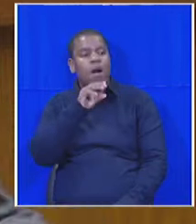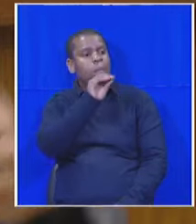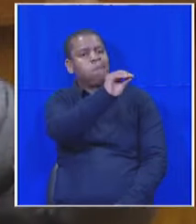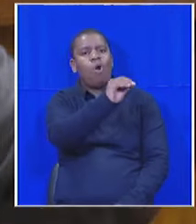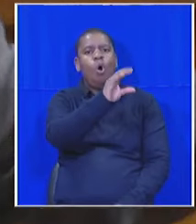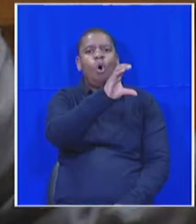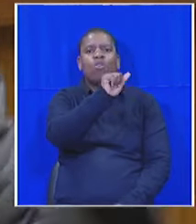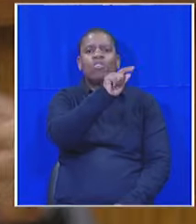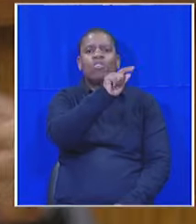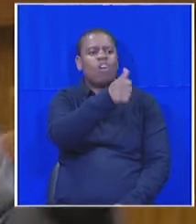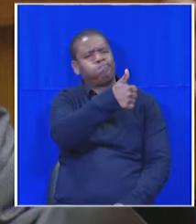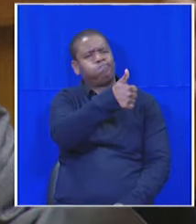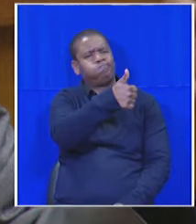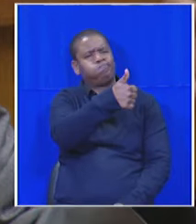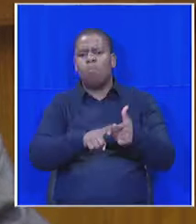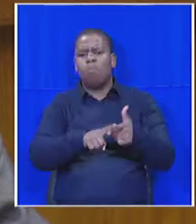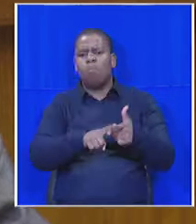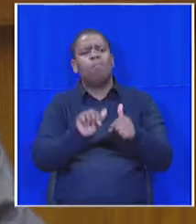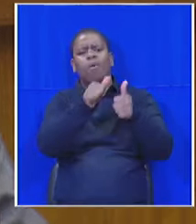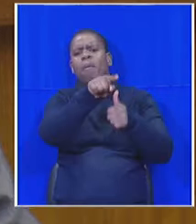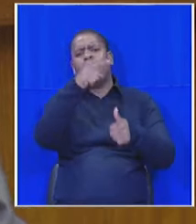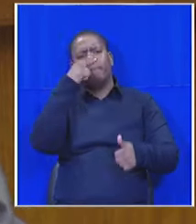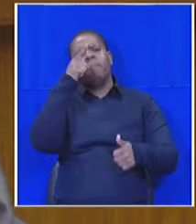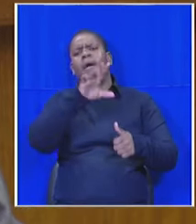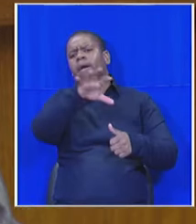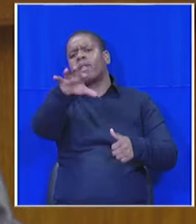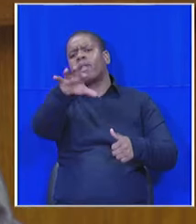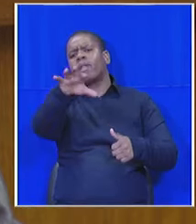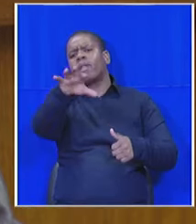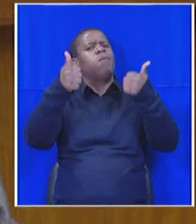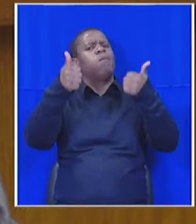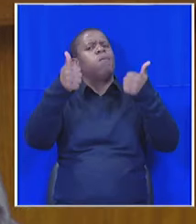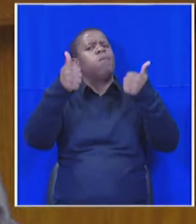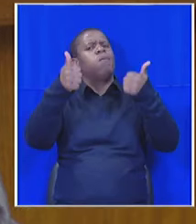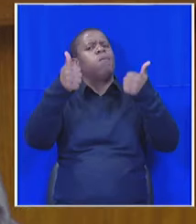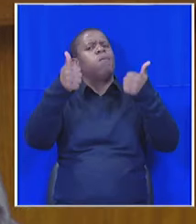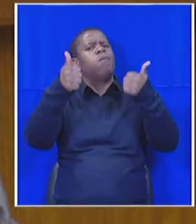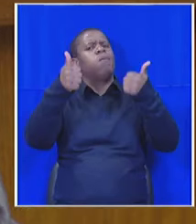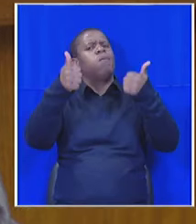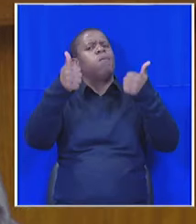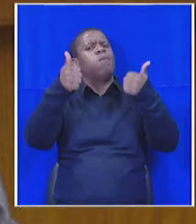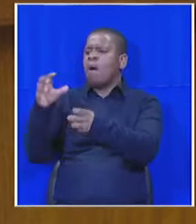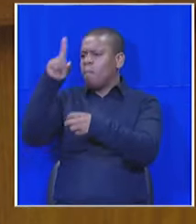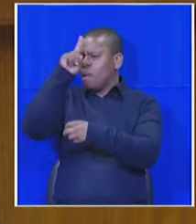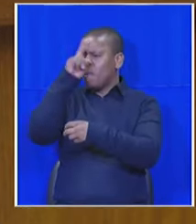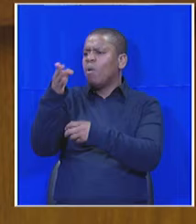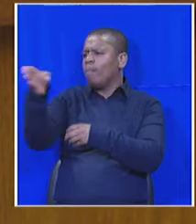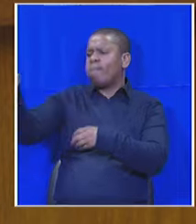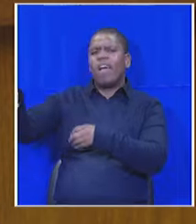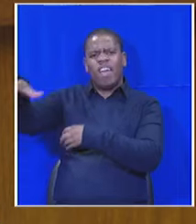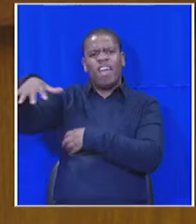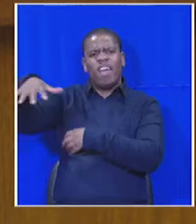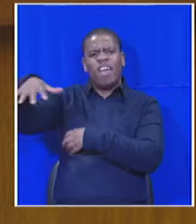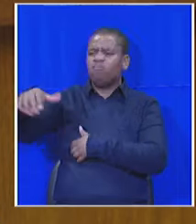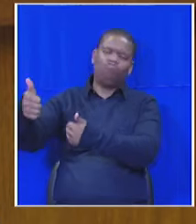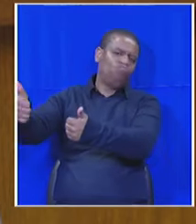in Berkeley, it's not in Bishopgate. That is what it is all about. So in conclusion, the National Freedom Party calls on the department to place